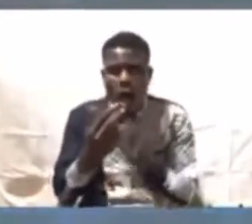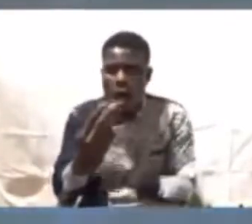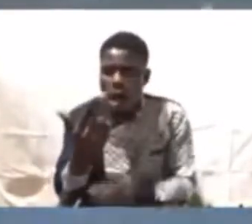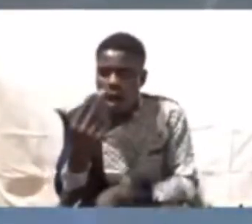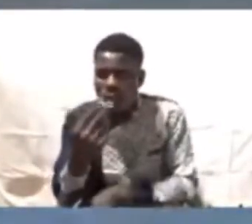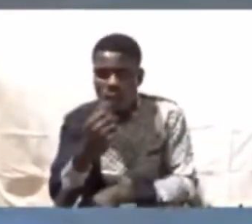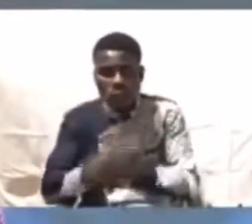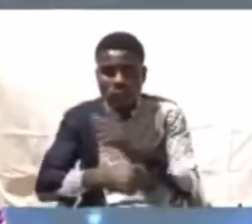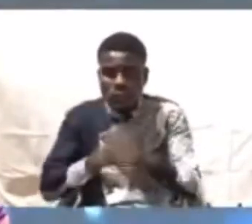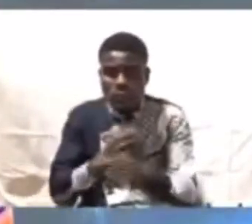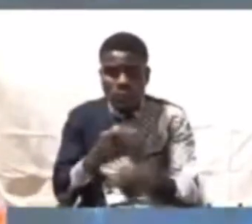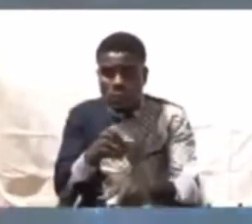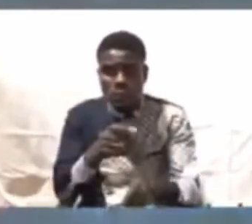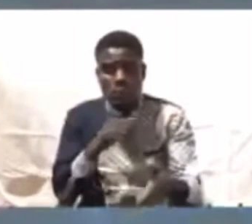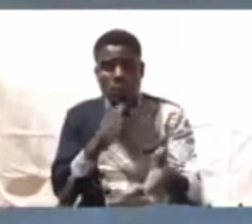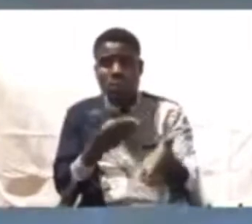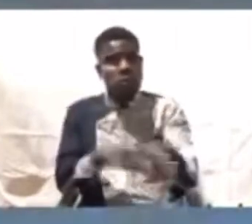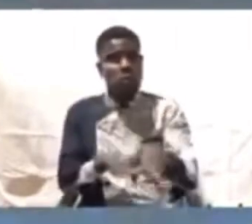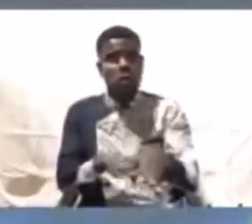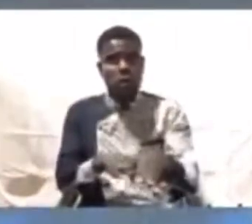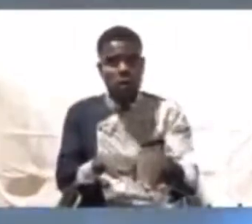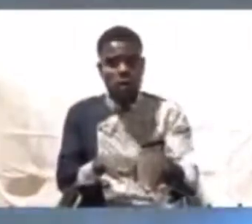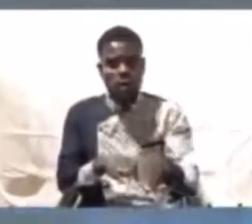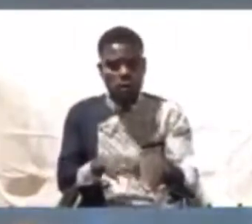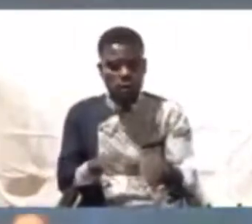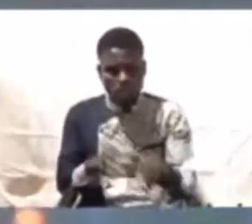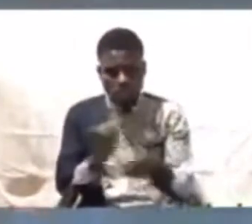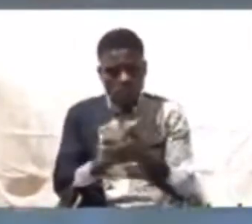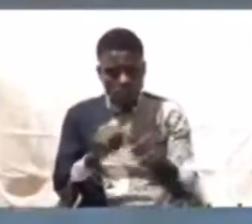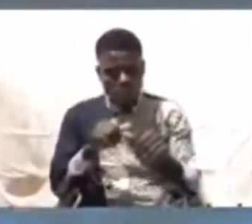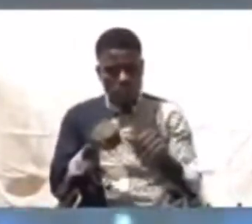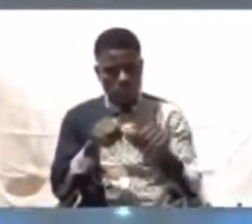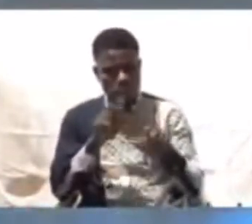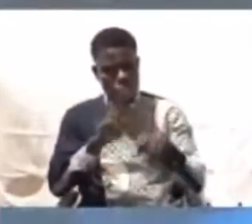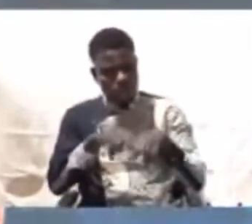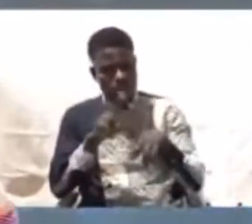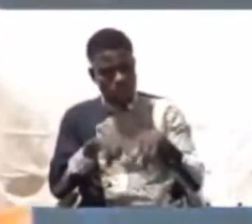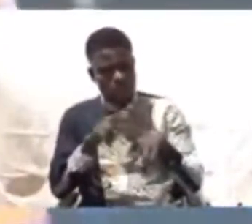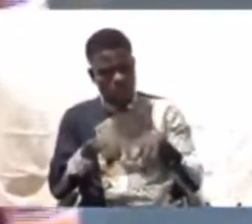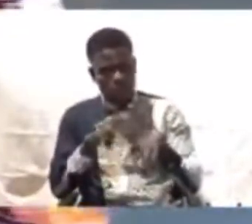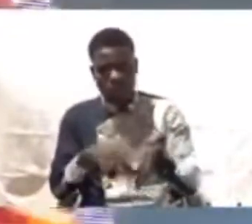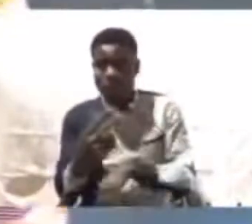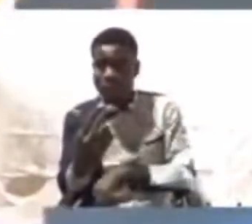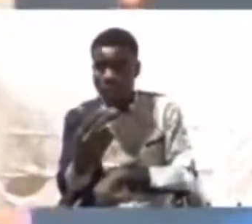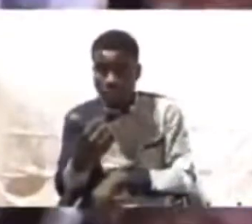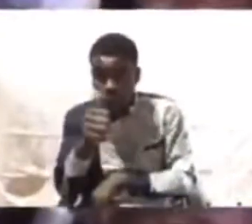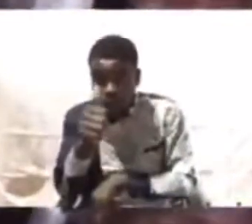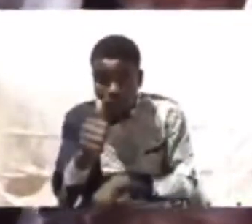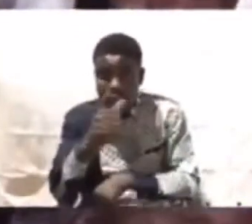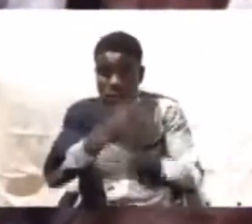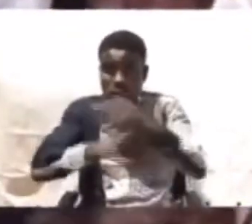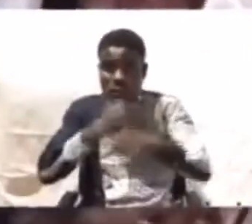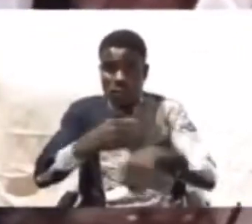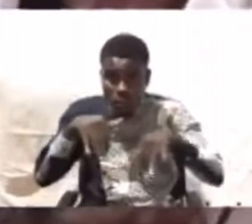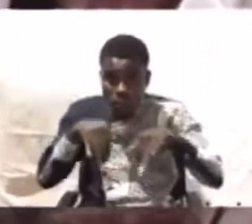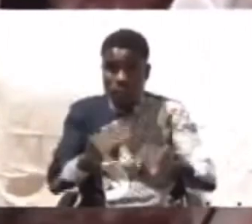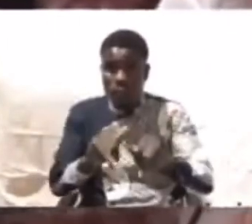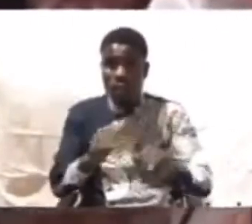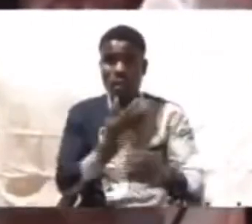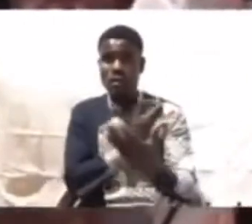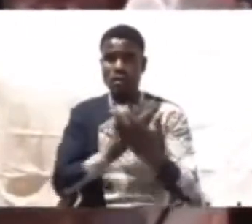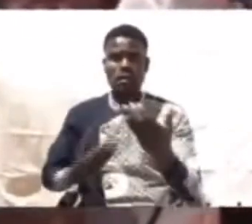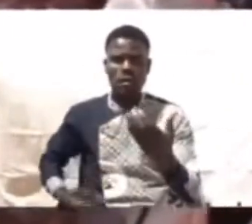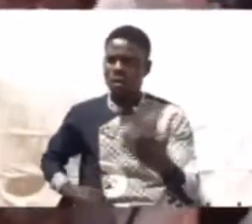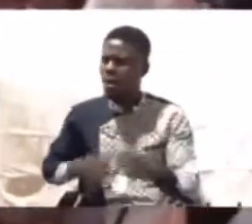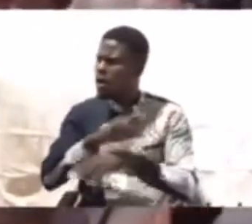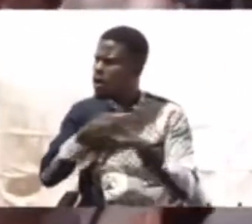e omo anja ntum se bet ma possible say mbet na kunje so add the 10 years a meta city wo we